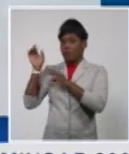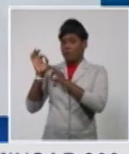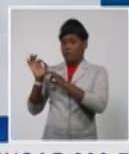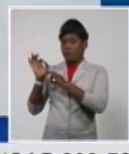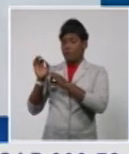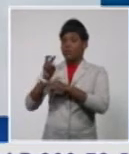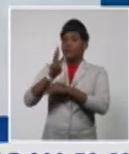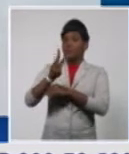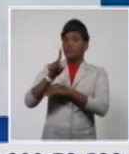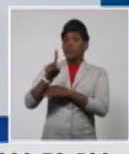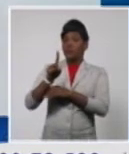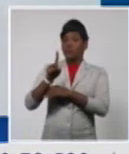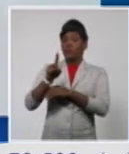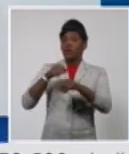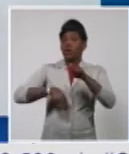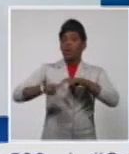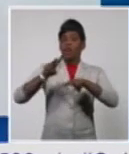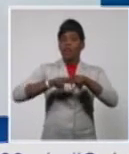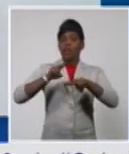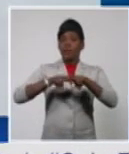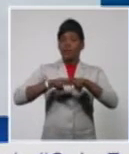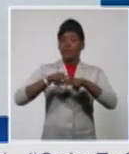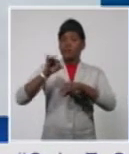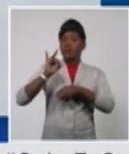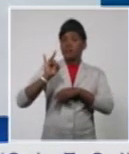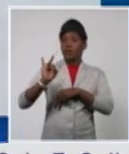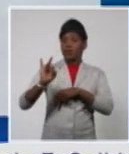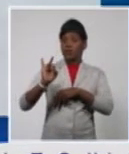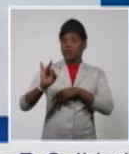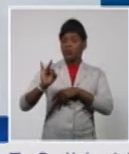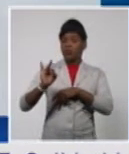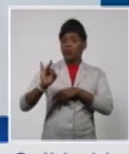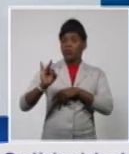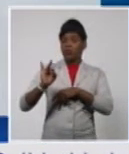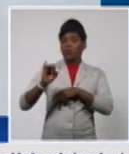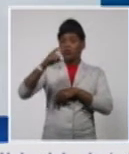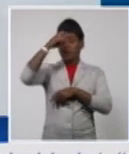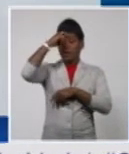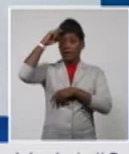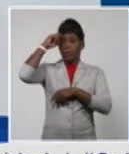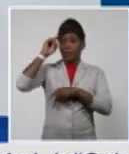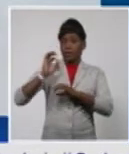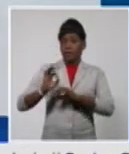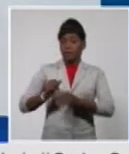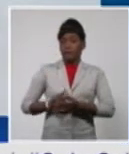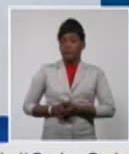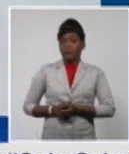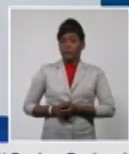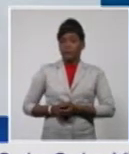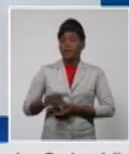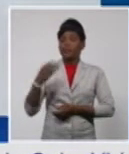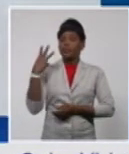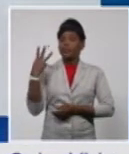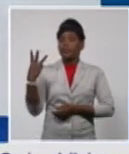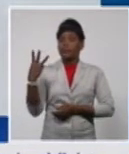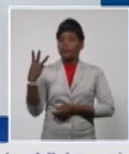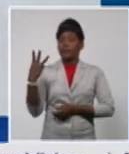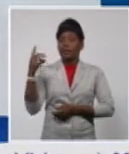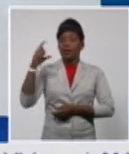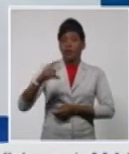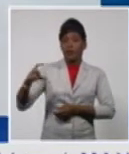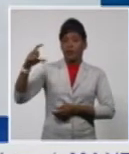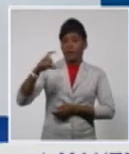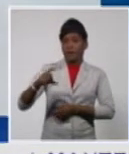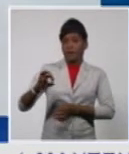Havana, 7 to Santi Spiritus, 3 to Camagüey, 2 are from Artemisa, and